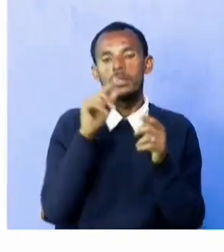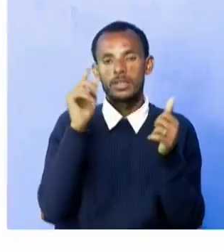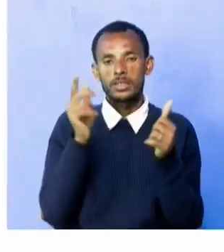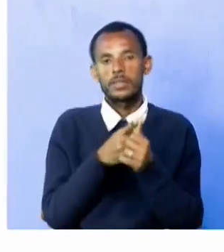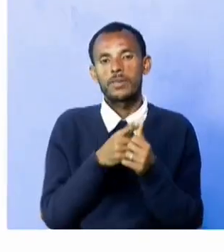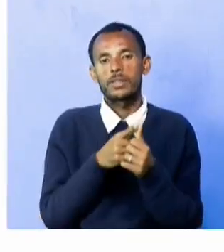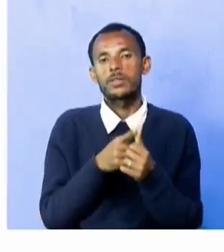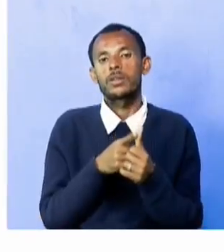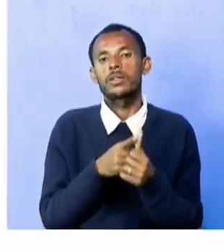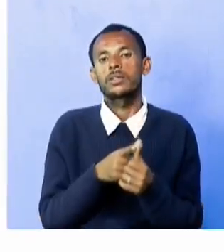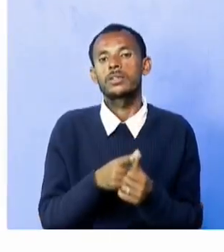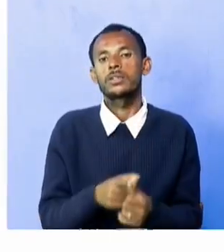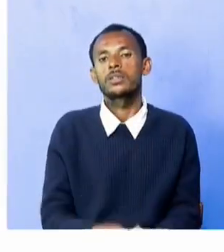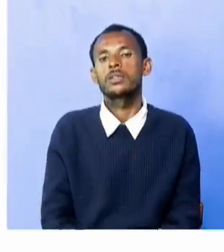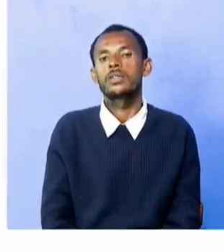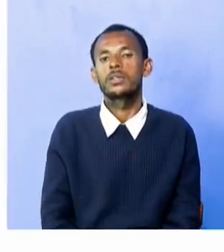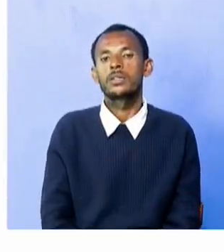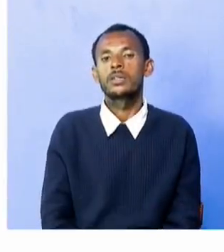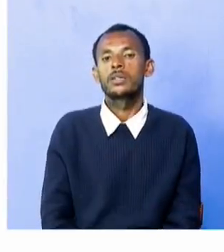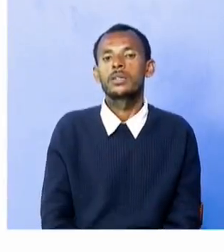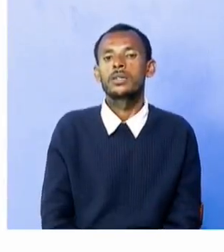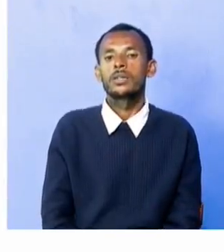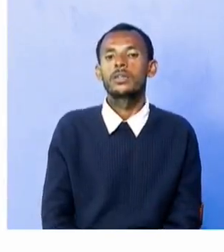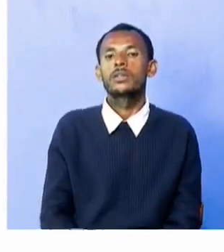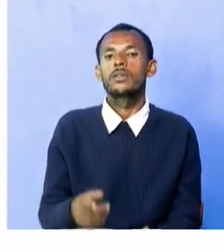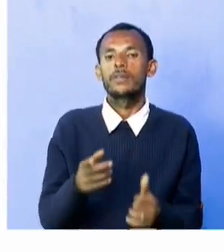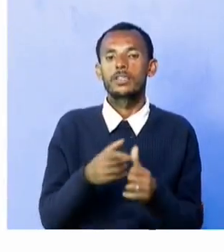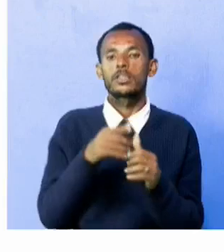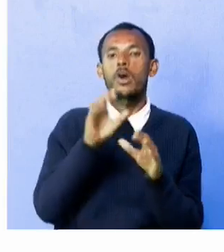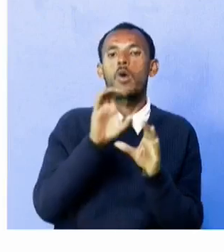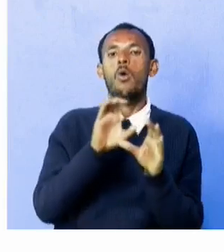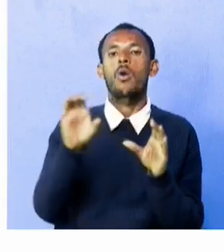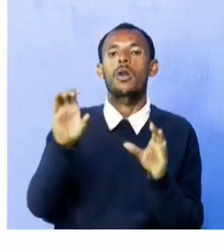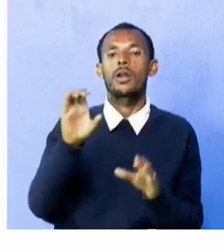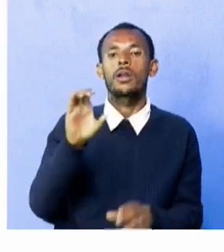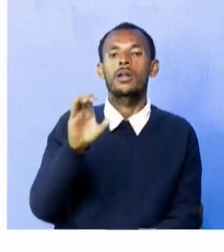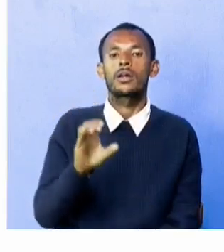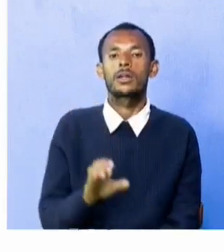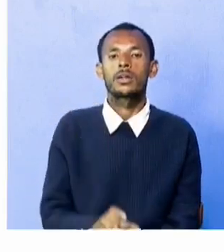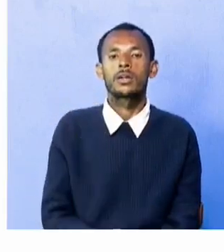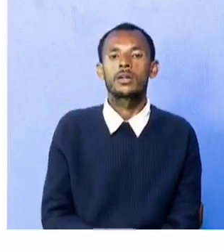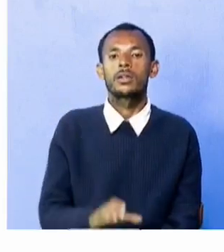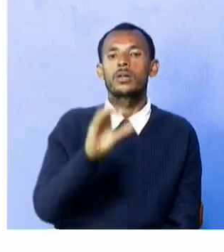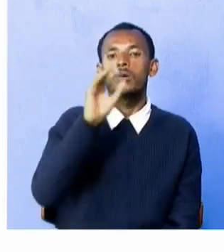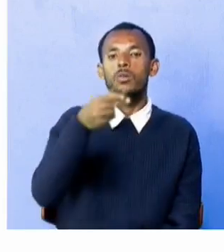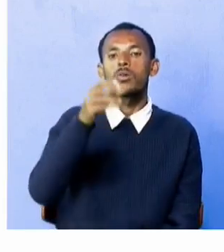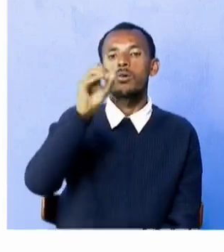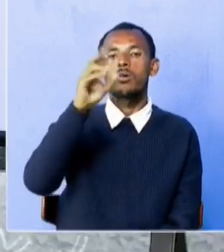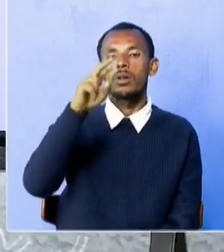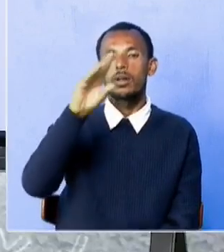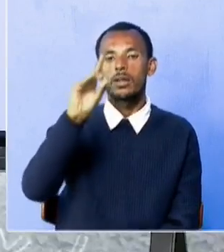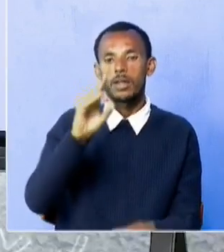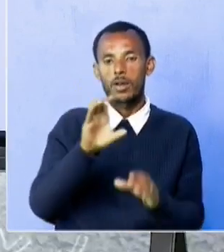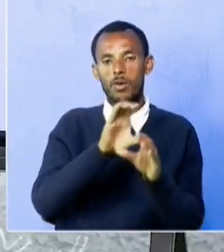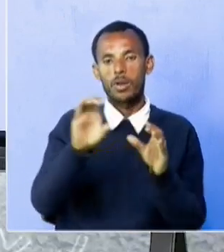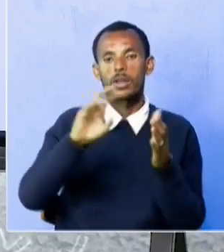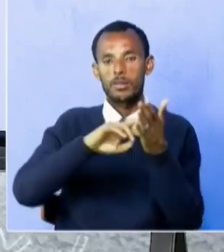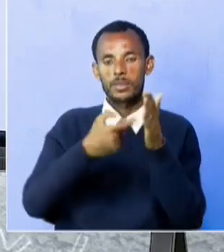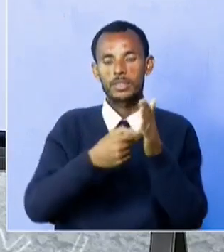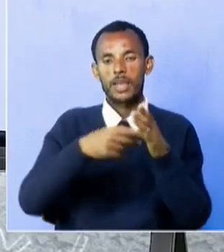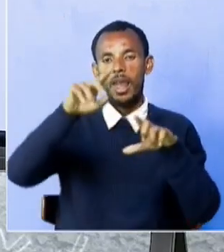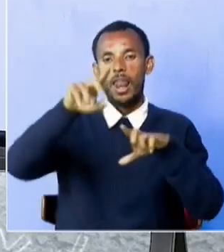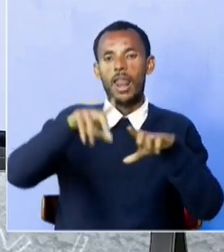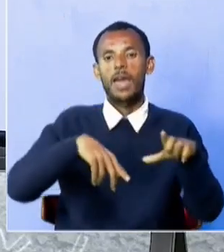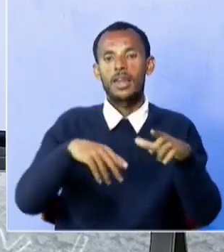chord. Okay? A chord. A chord of a circle is a line